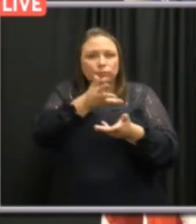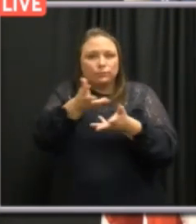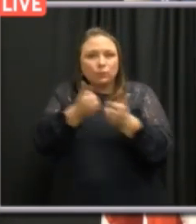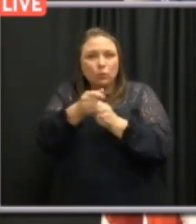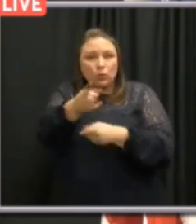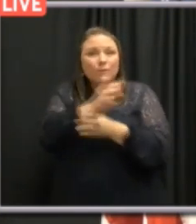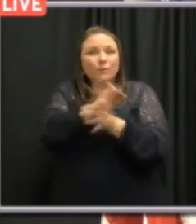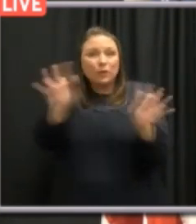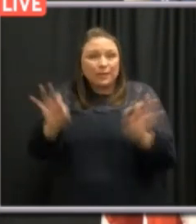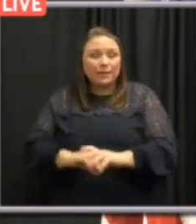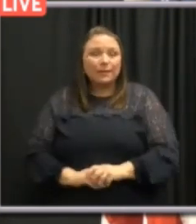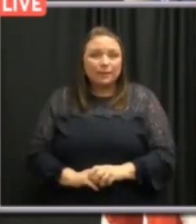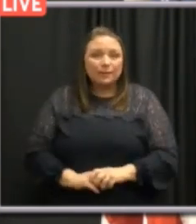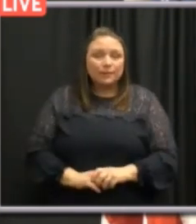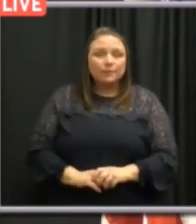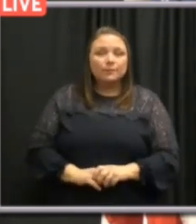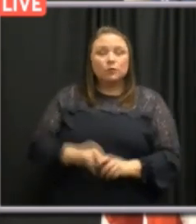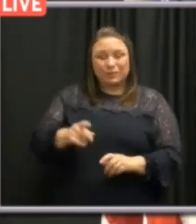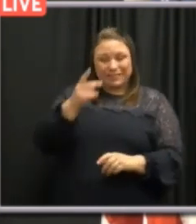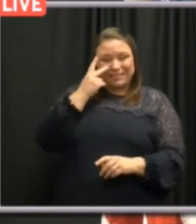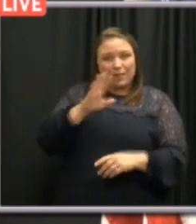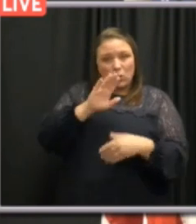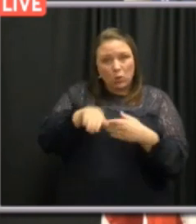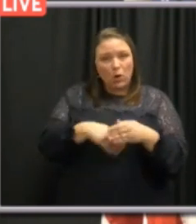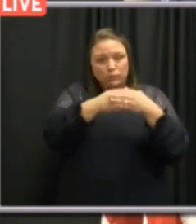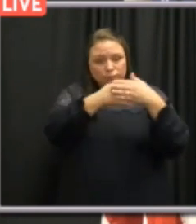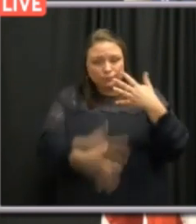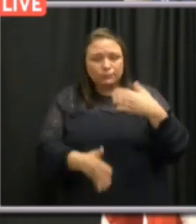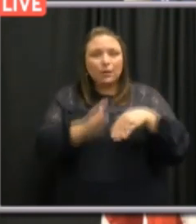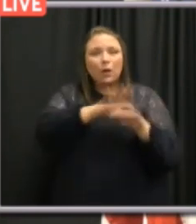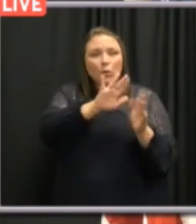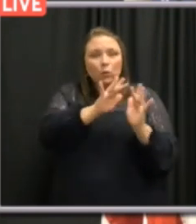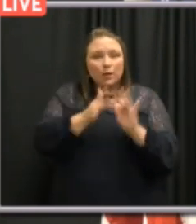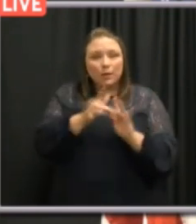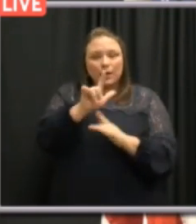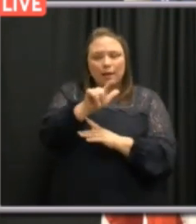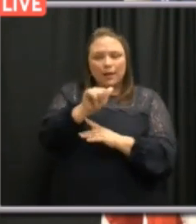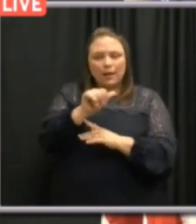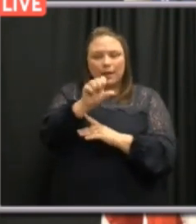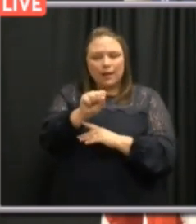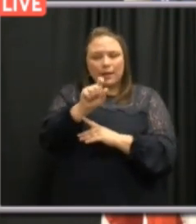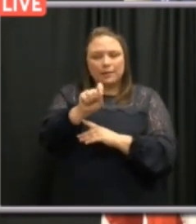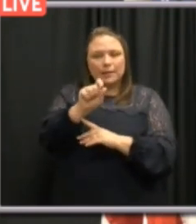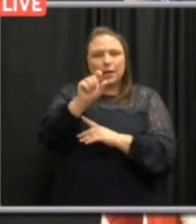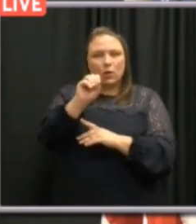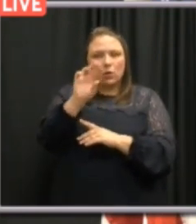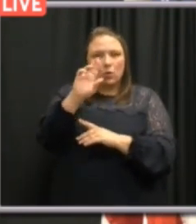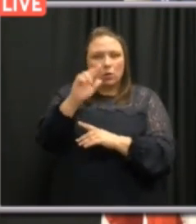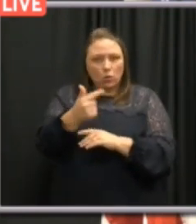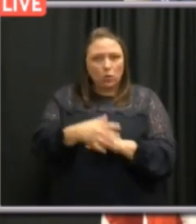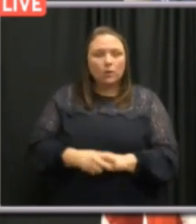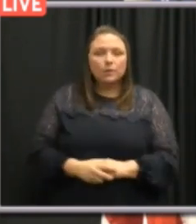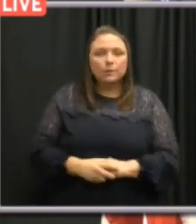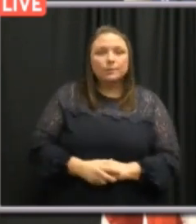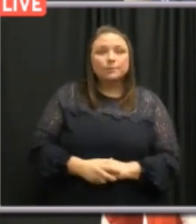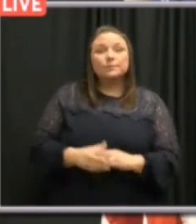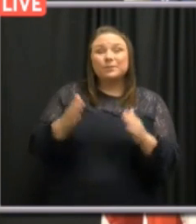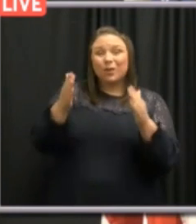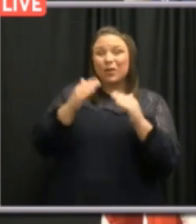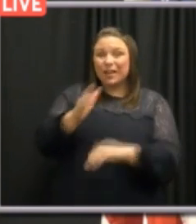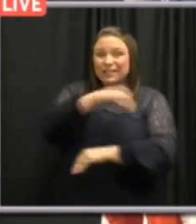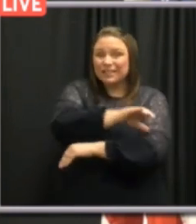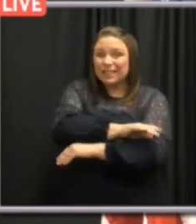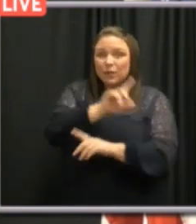free. You can find our list of phone clinics on our website at las.org. Our next legal clinic